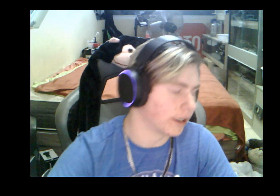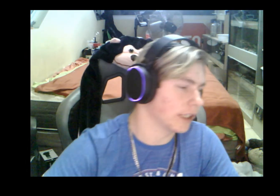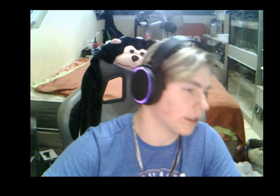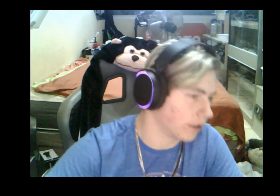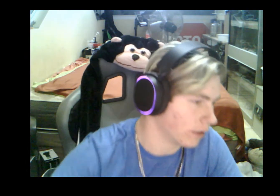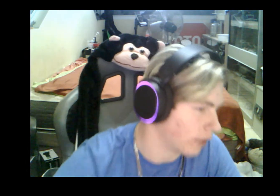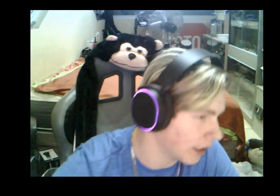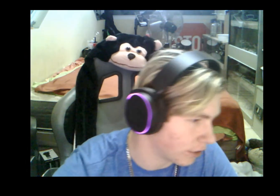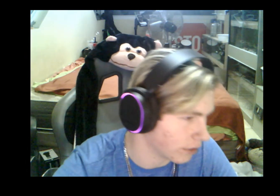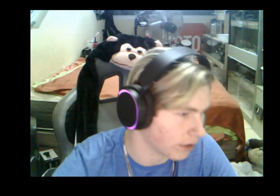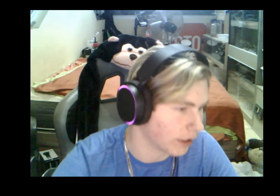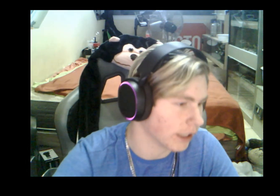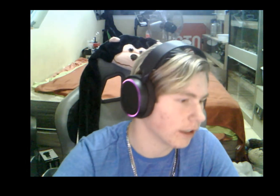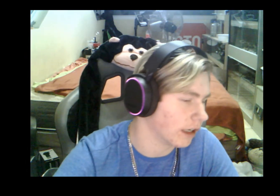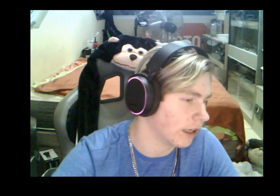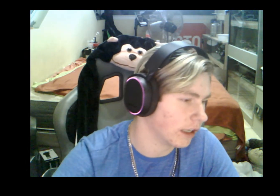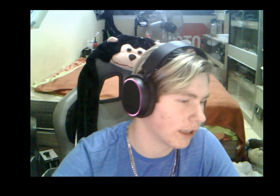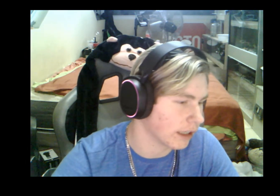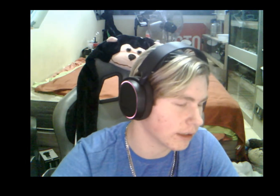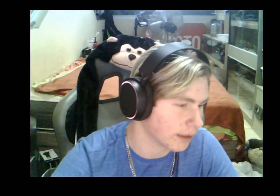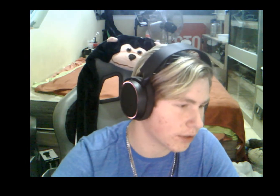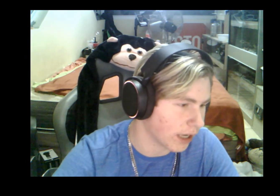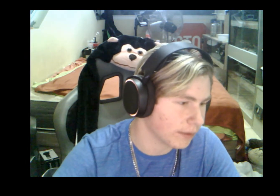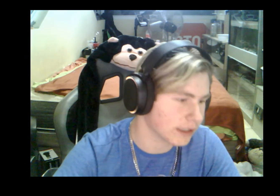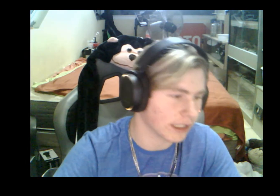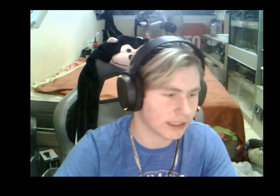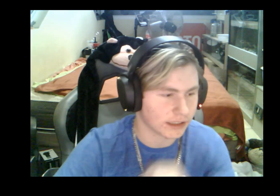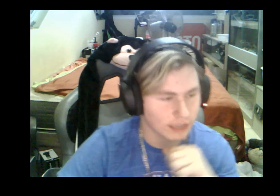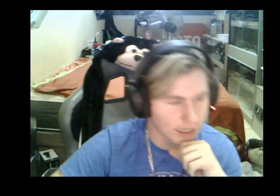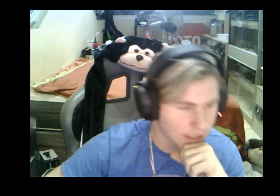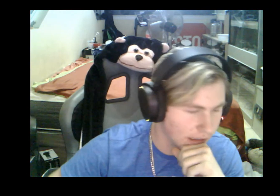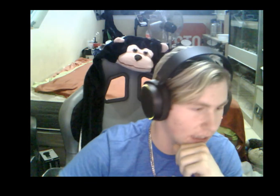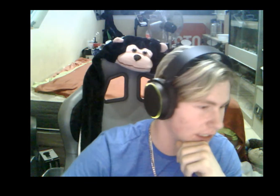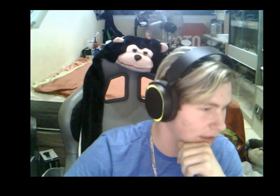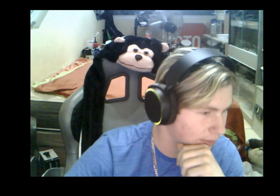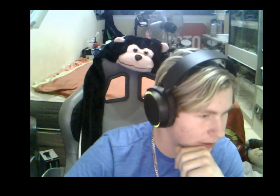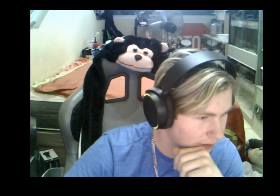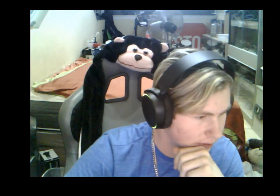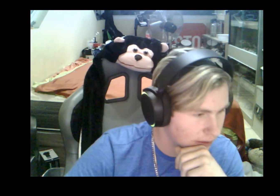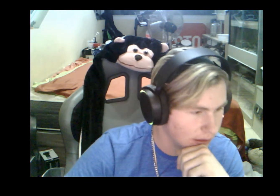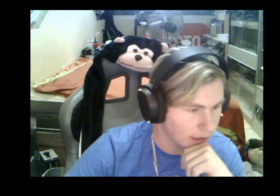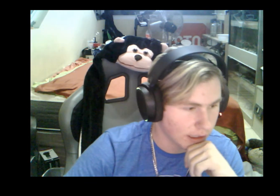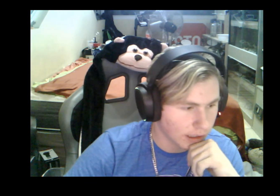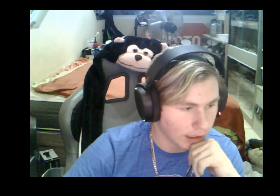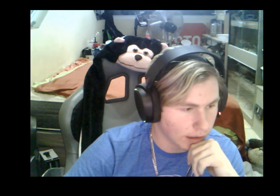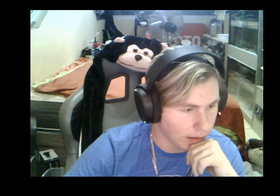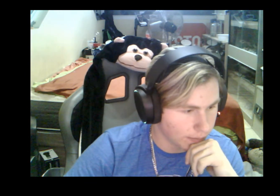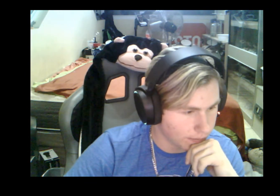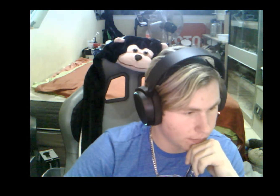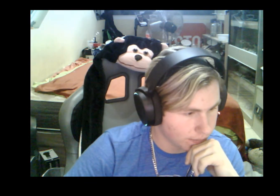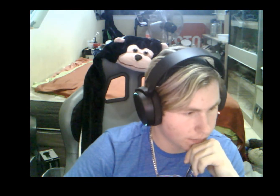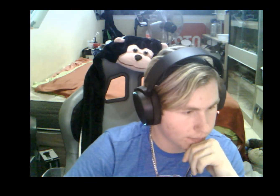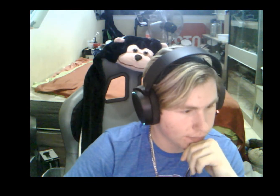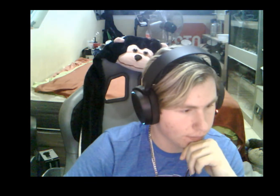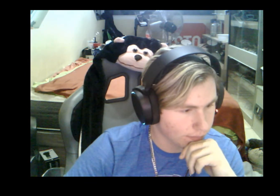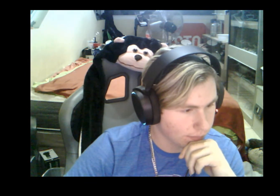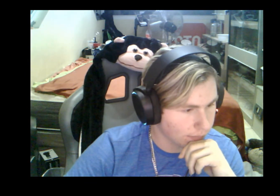Rapid Rager, sorry. 1,000 subscribers isn't actually that easy, bro. But